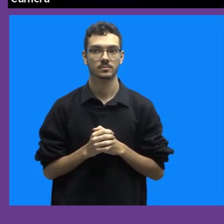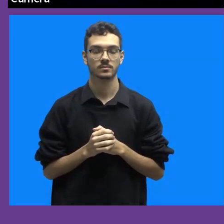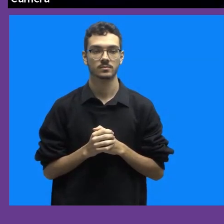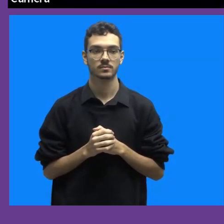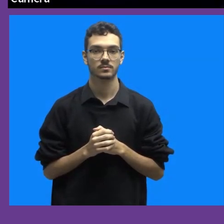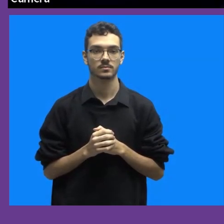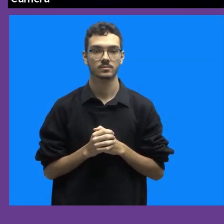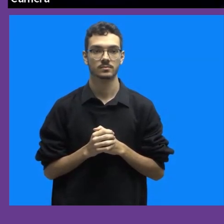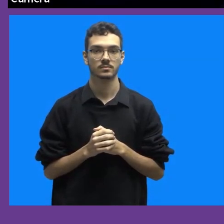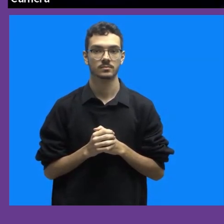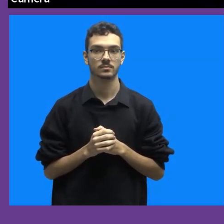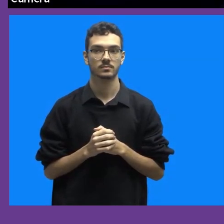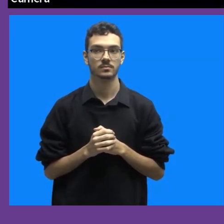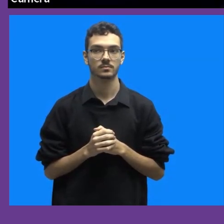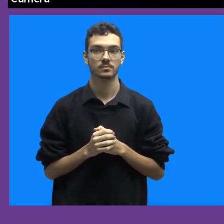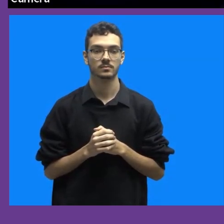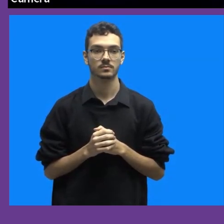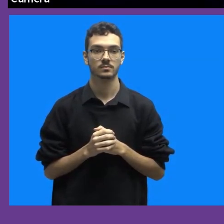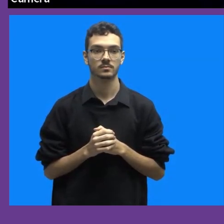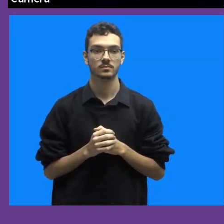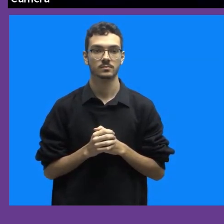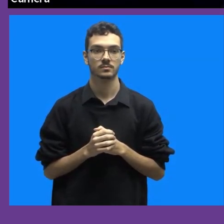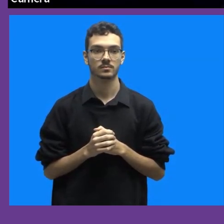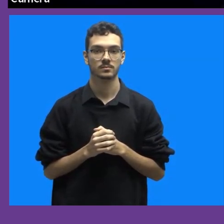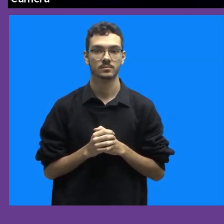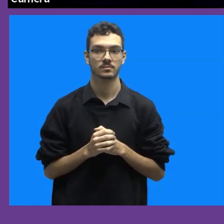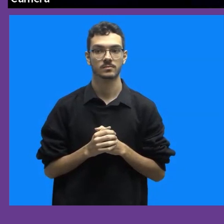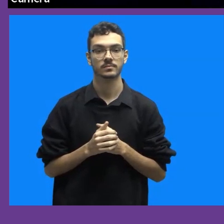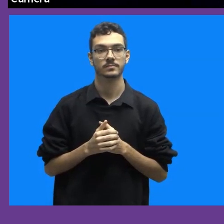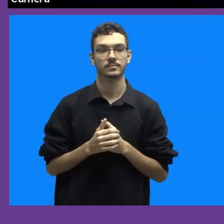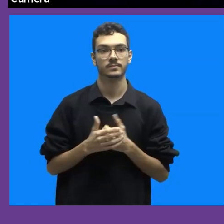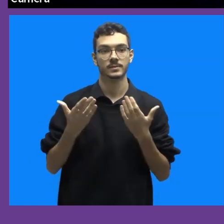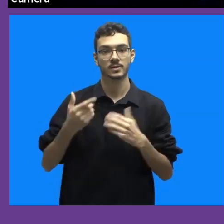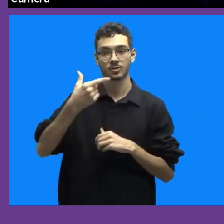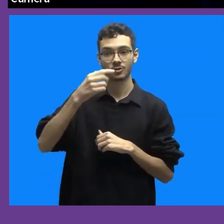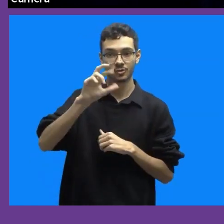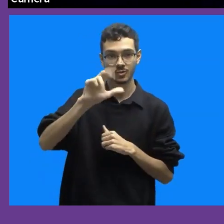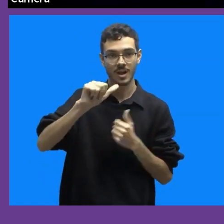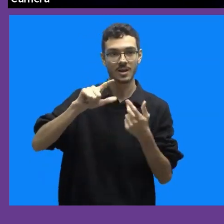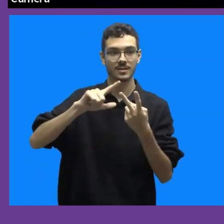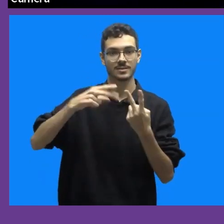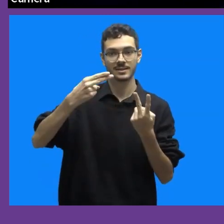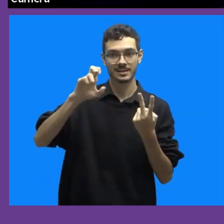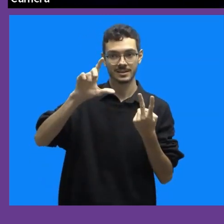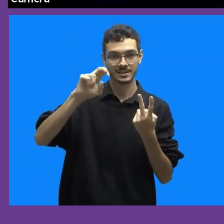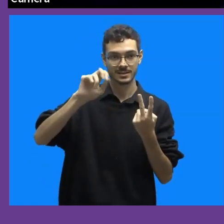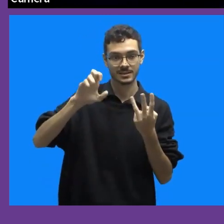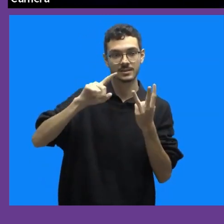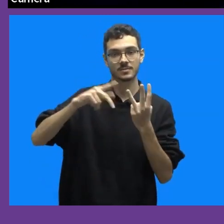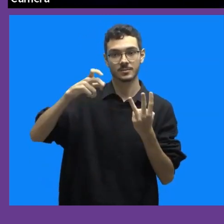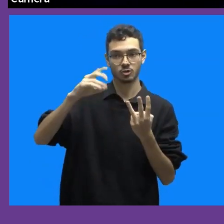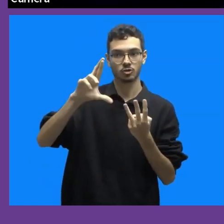Thank you, Boris, Goran, Helen, and Pedro for showing so interesting. Thank you.